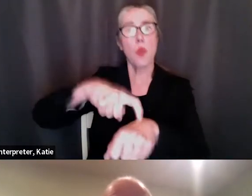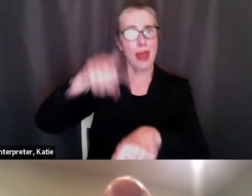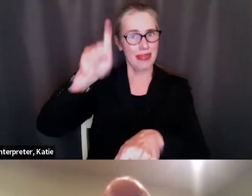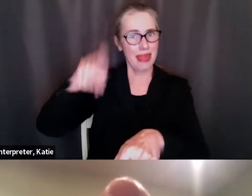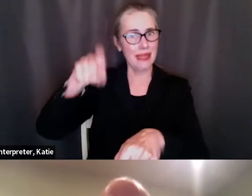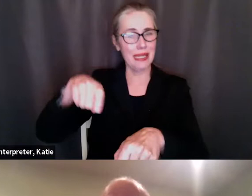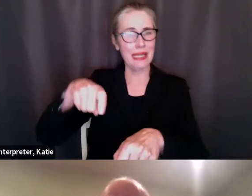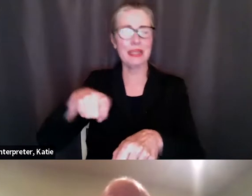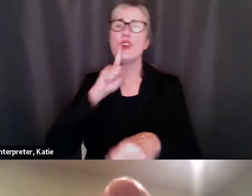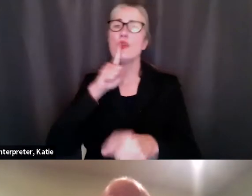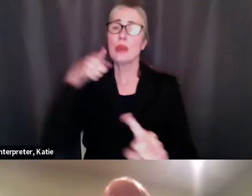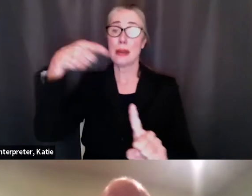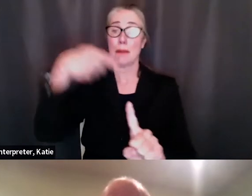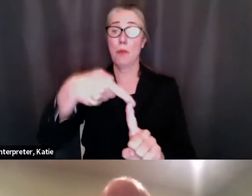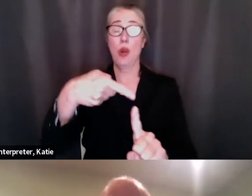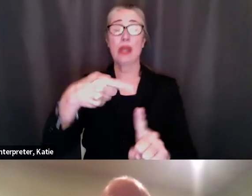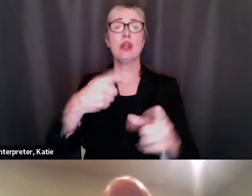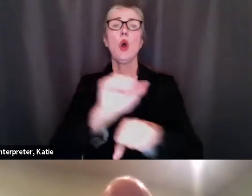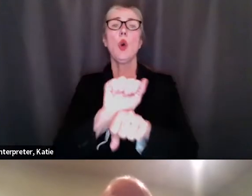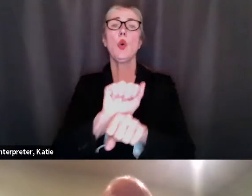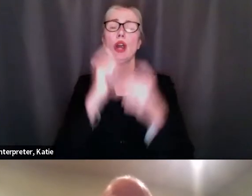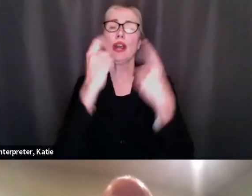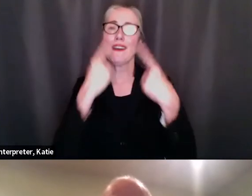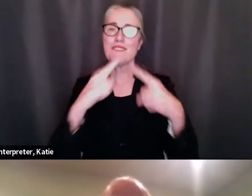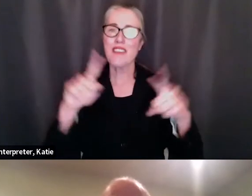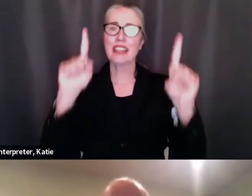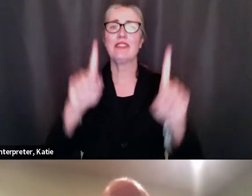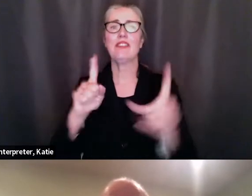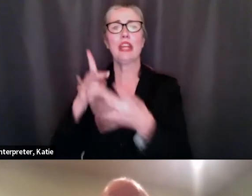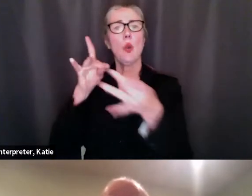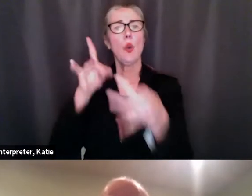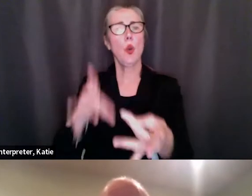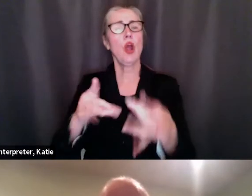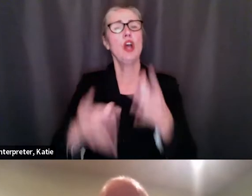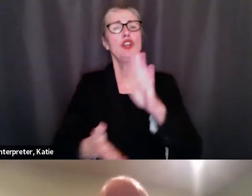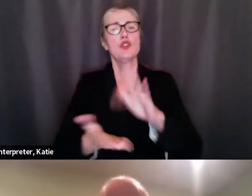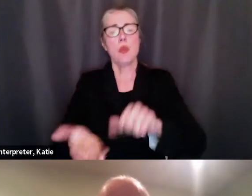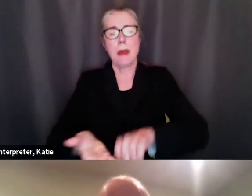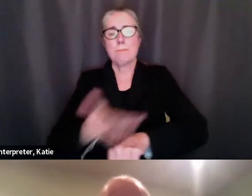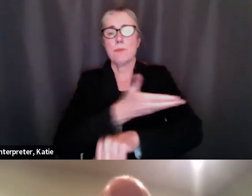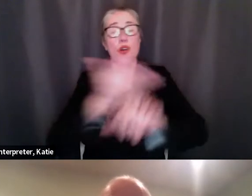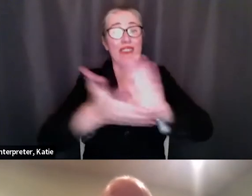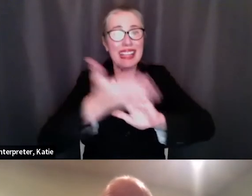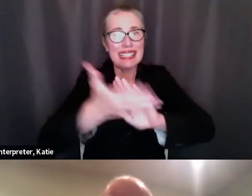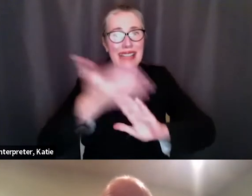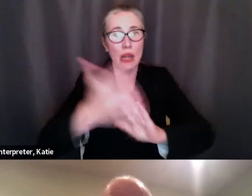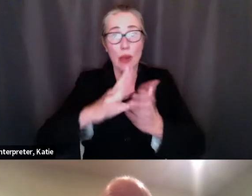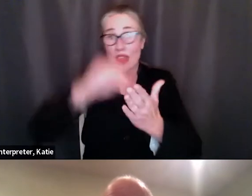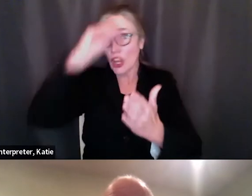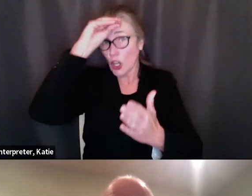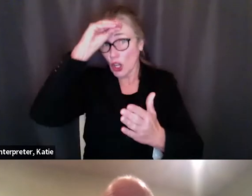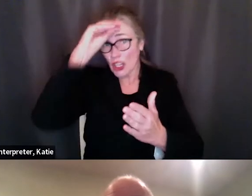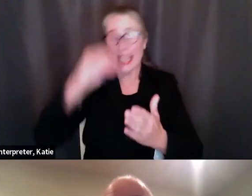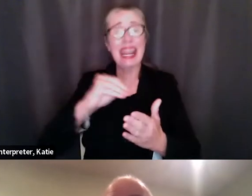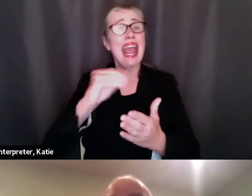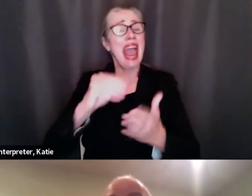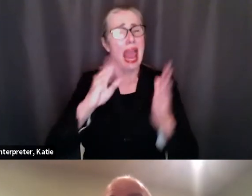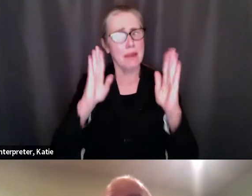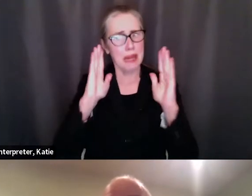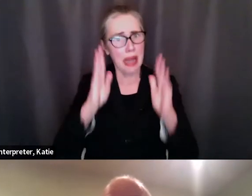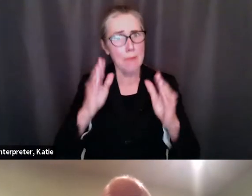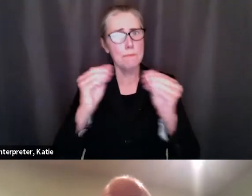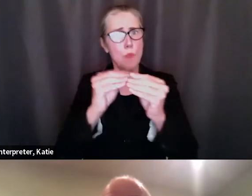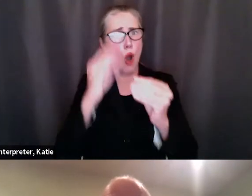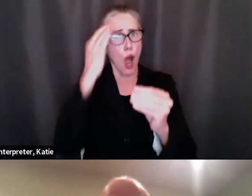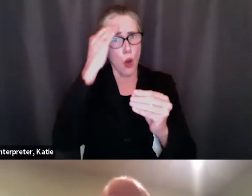nutshell we have to work effectively to accelerate learning and close the achievement gaps that have persisted as well as be keenly aware of